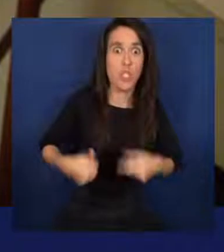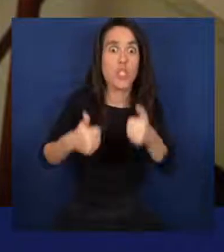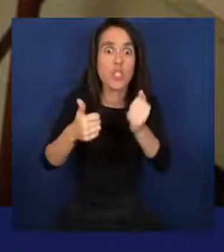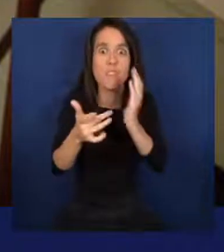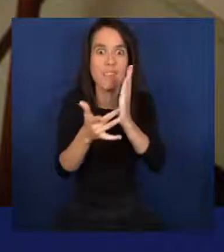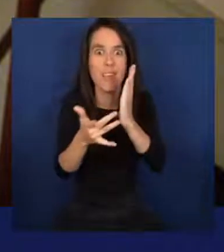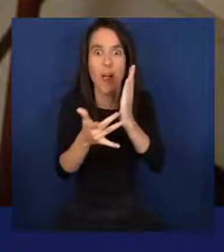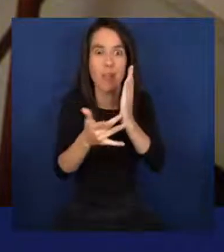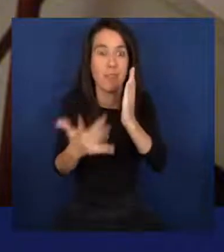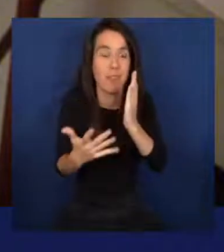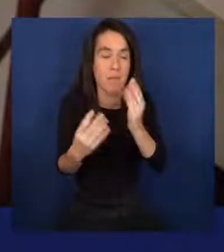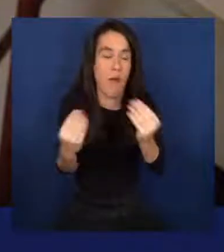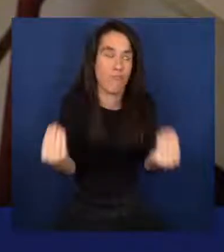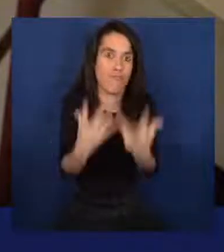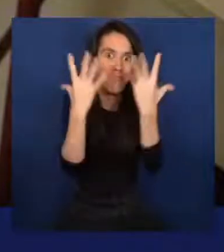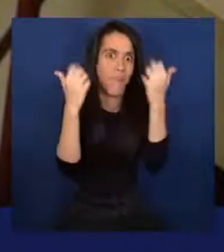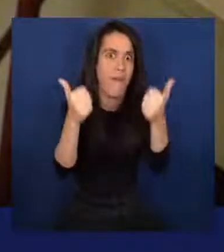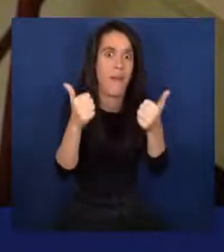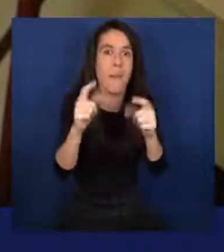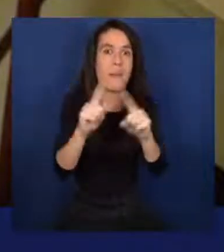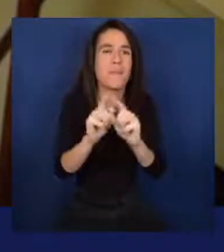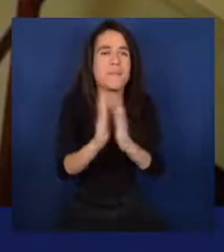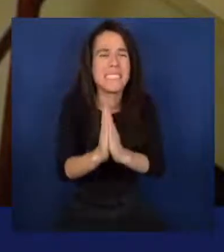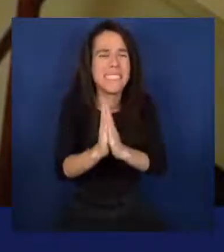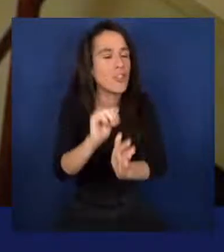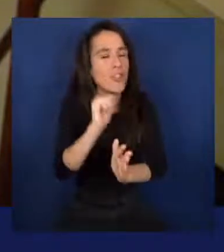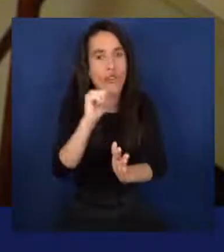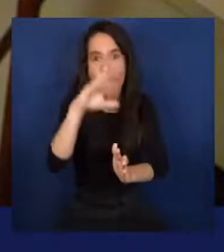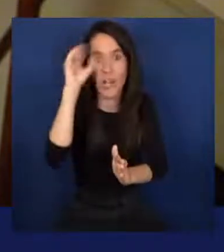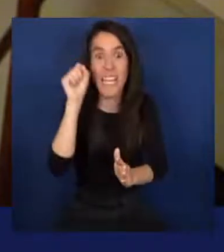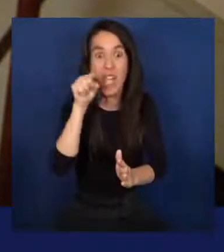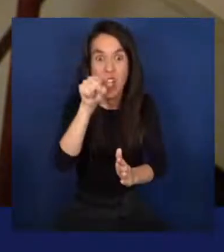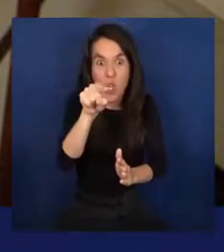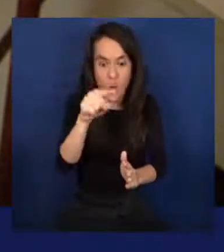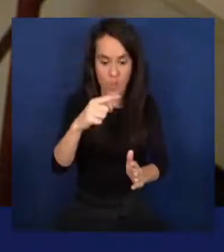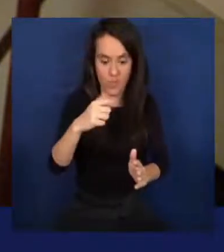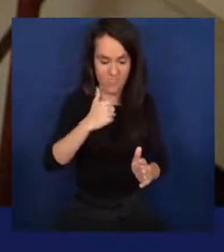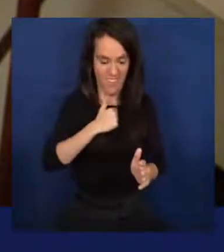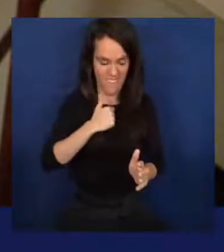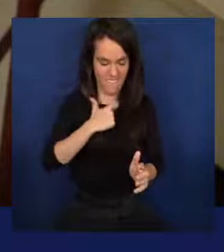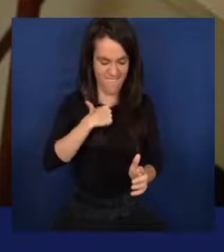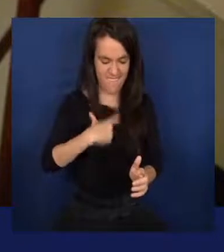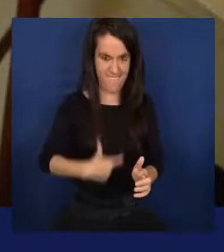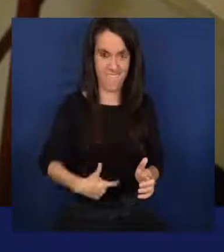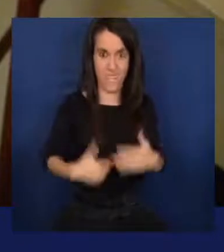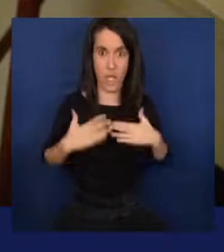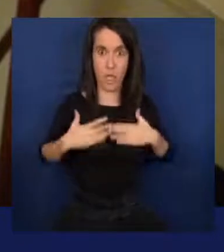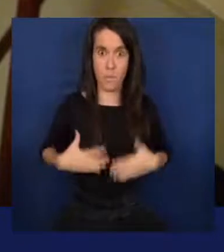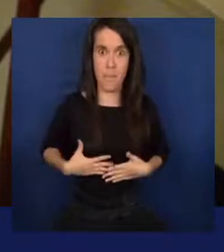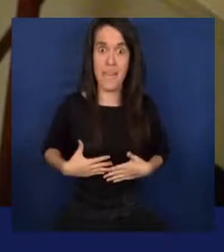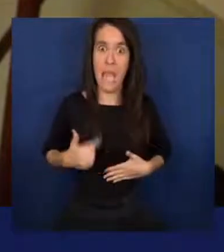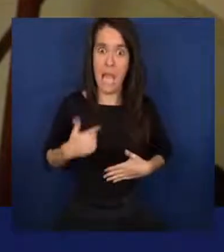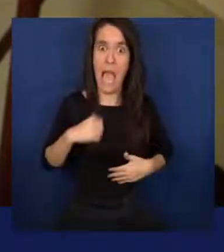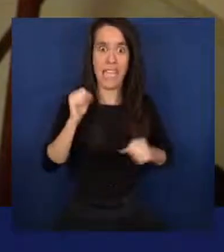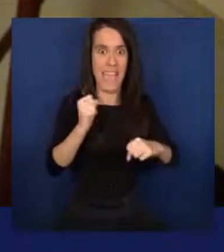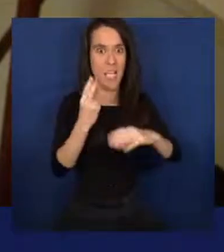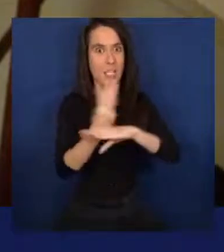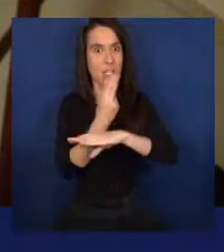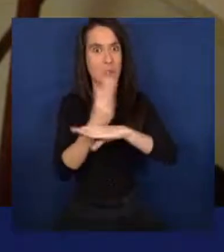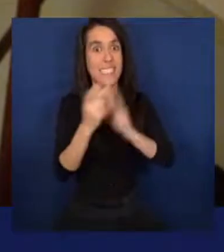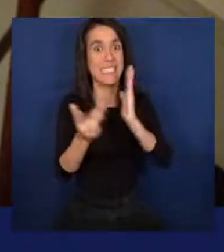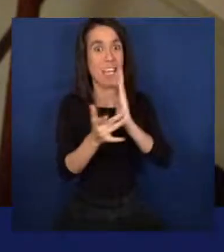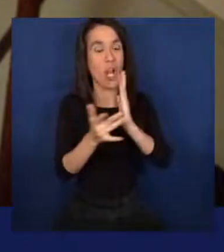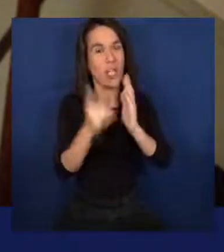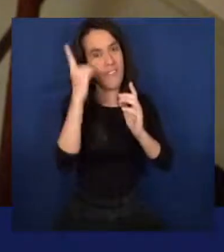lot of things, but please don't forget that you're a human being and you can use technology to do better things.